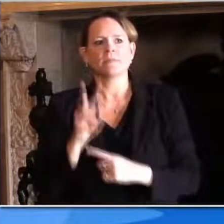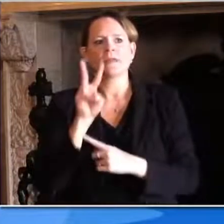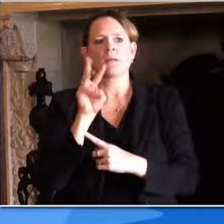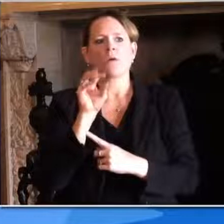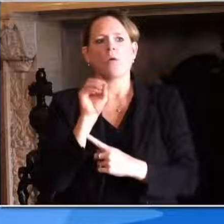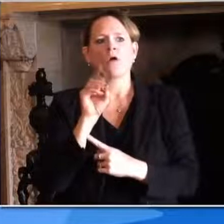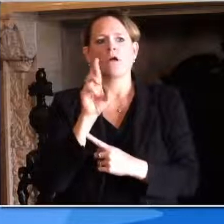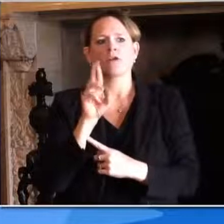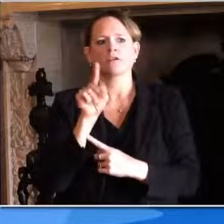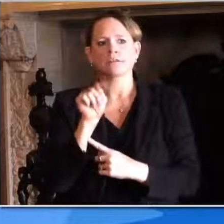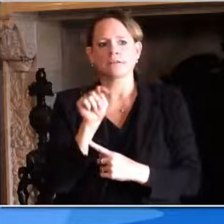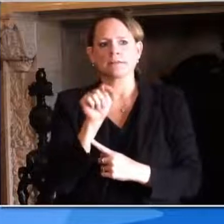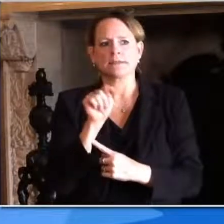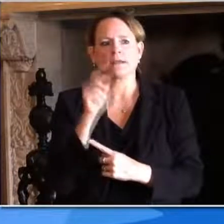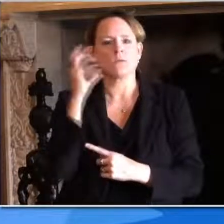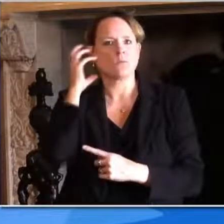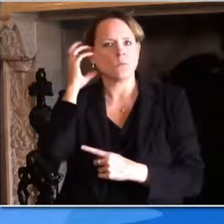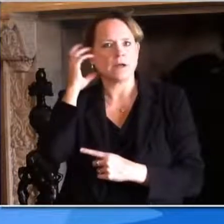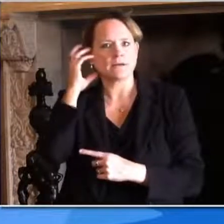Martin?